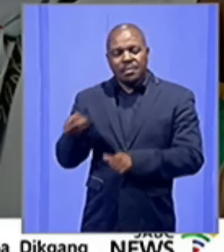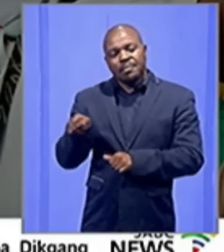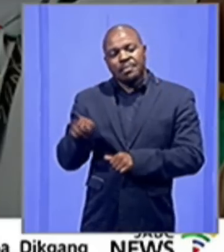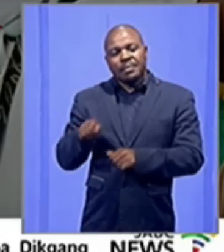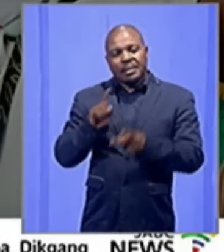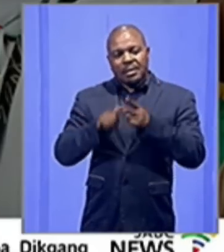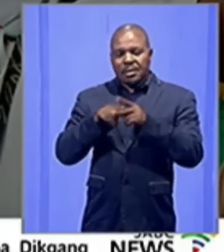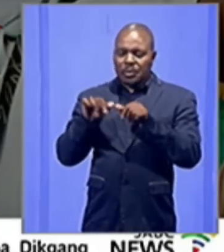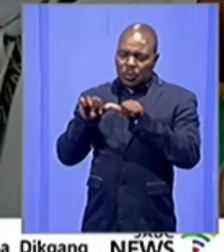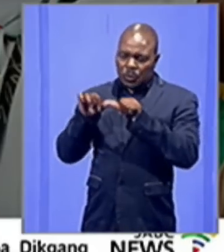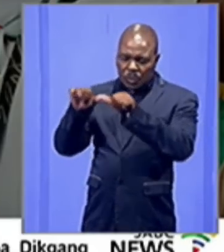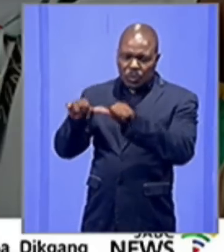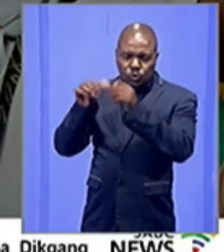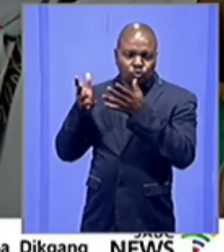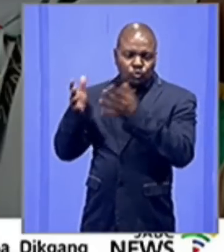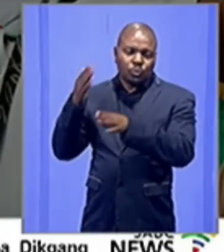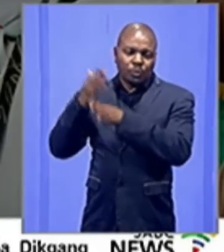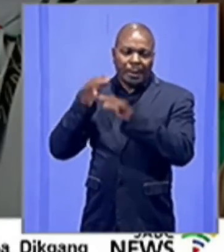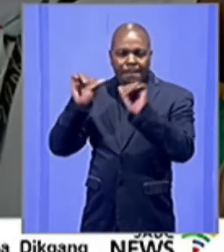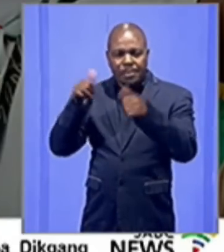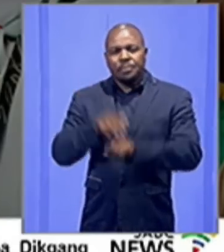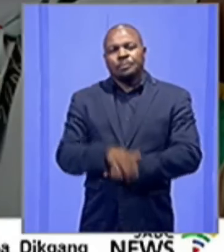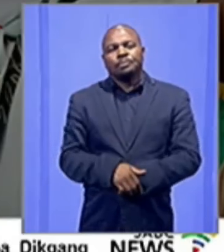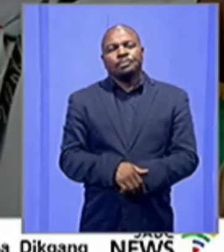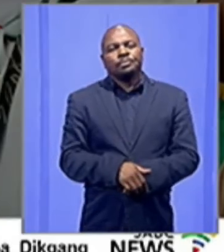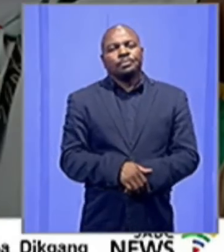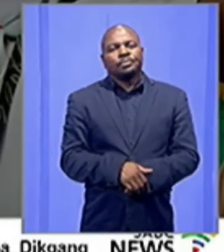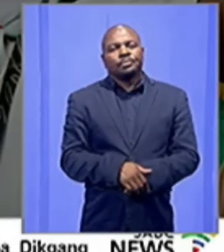a ba tswelle ka go bereka hela jalo.